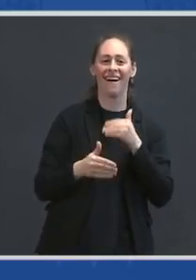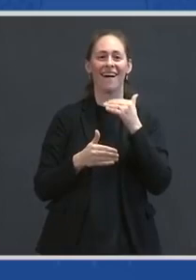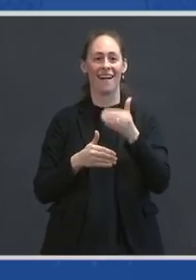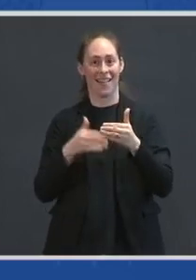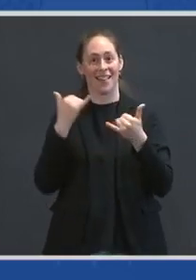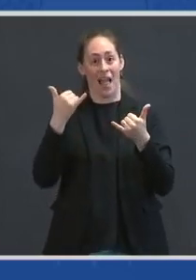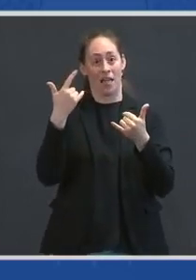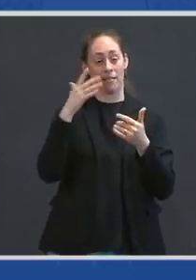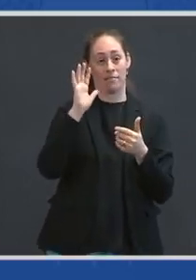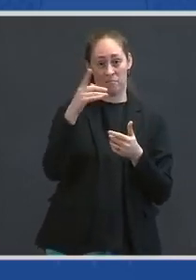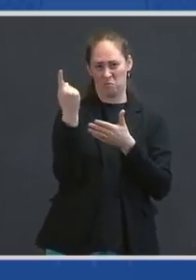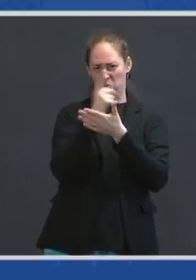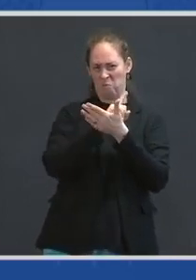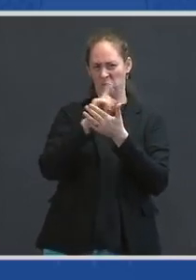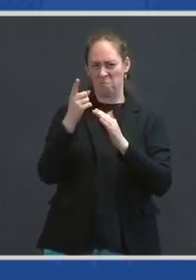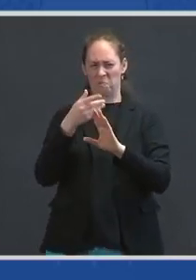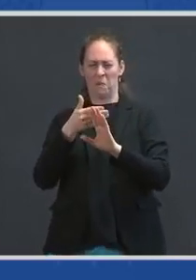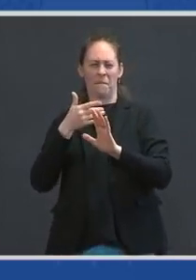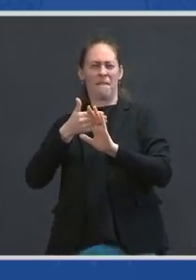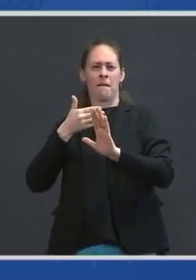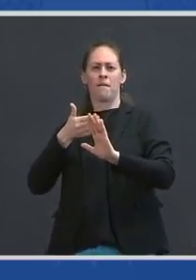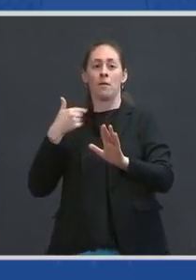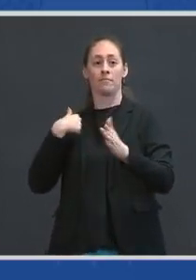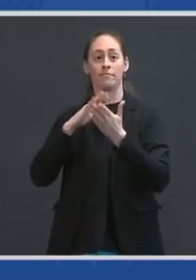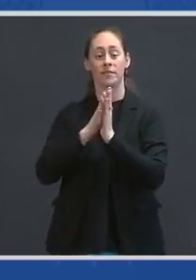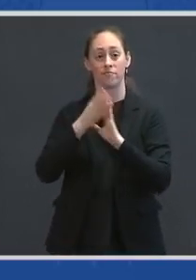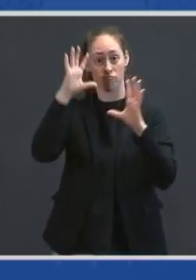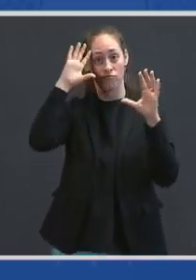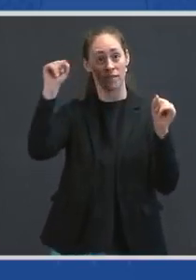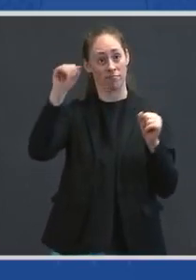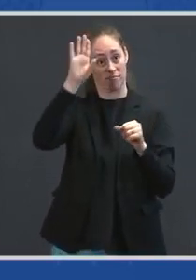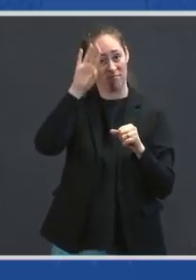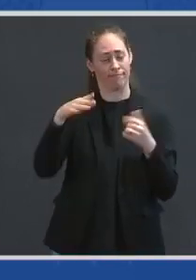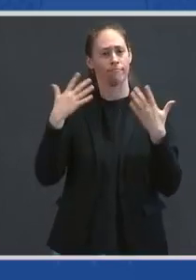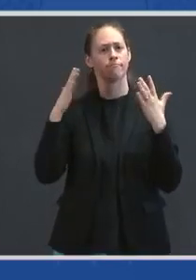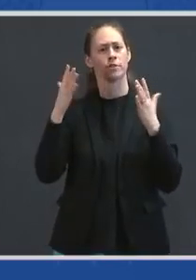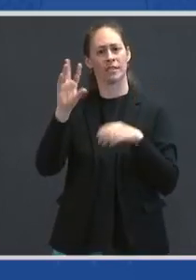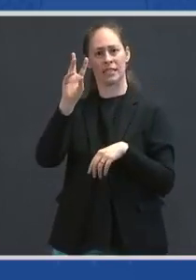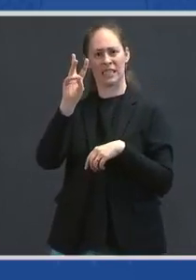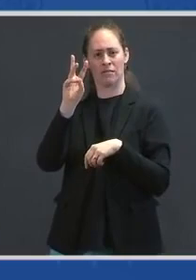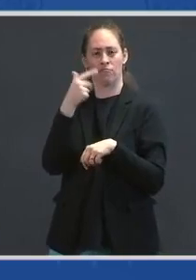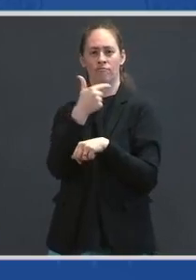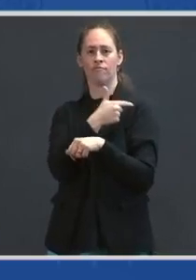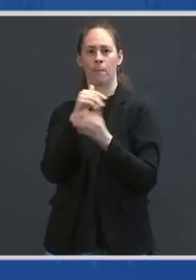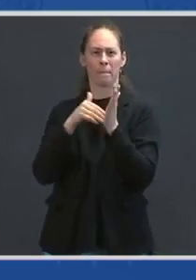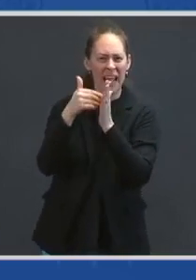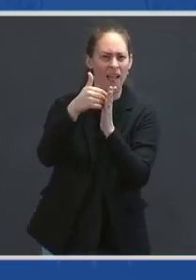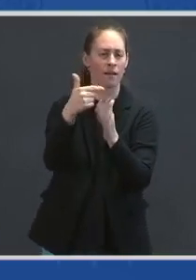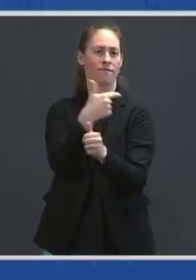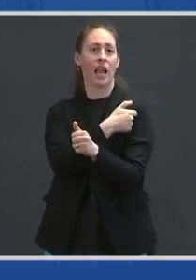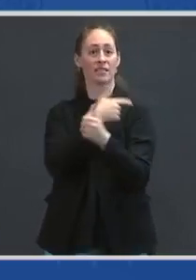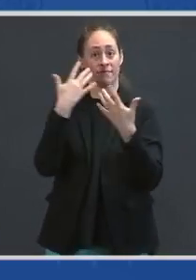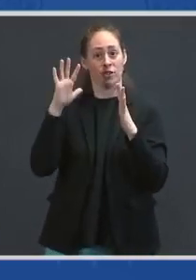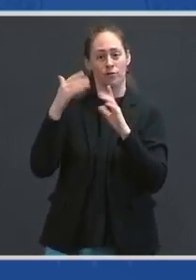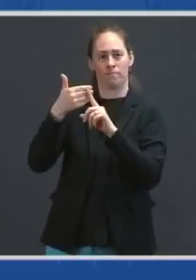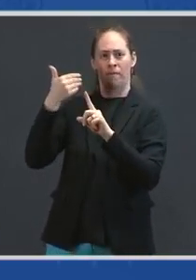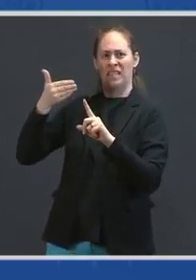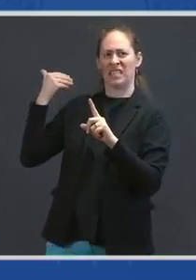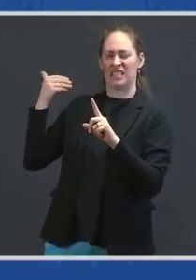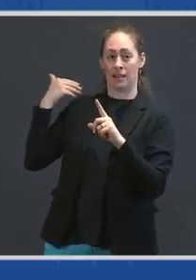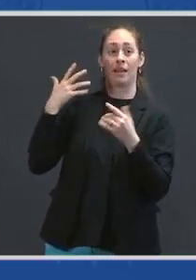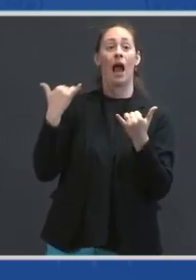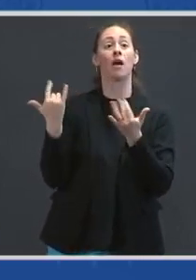million shots administered last week. This coming week, we will administer over 12 million shots, double the